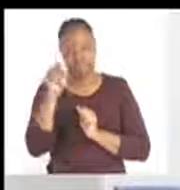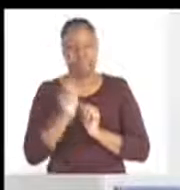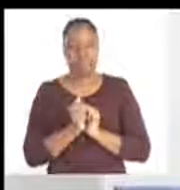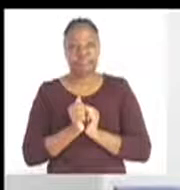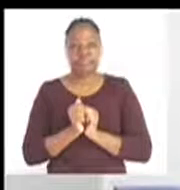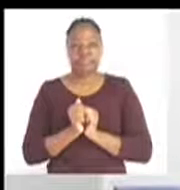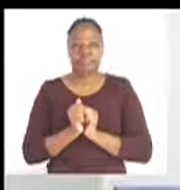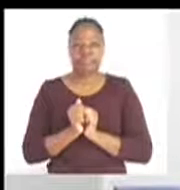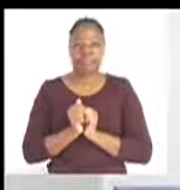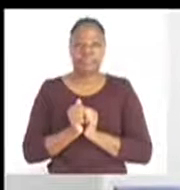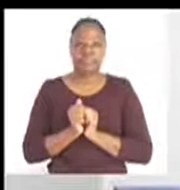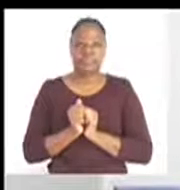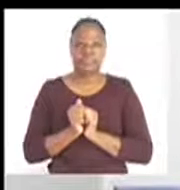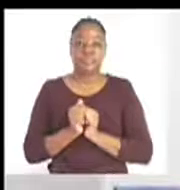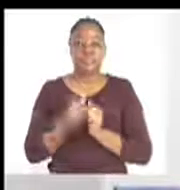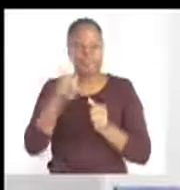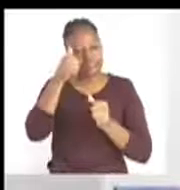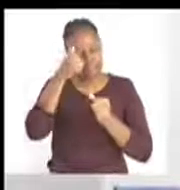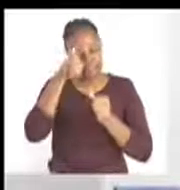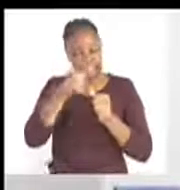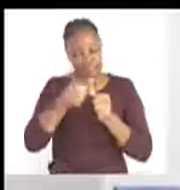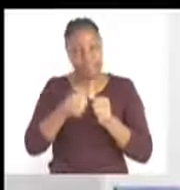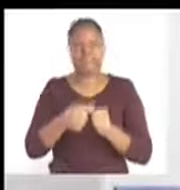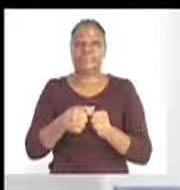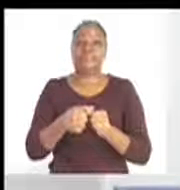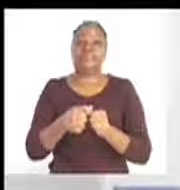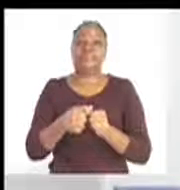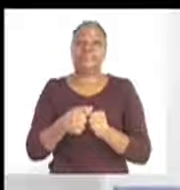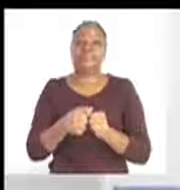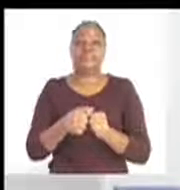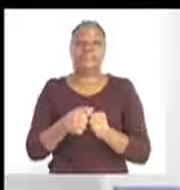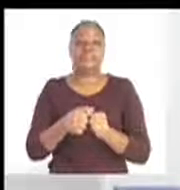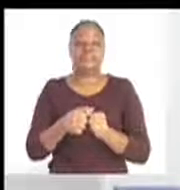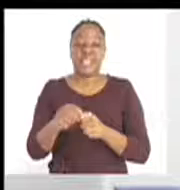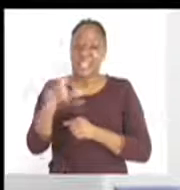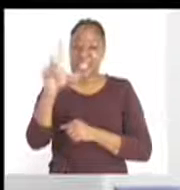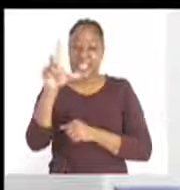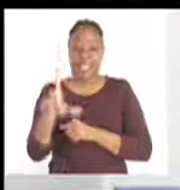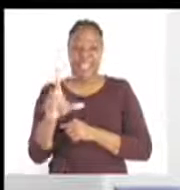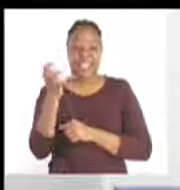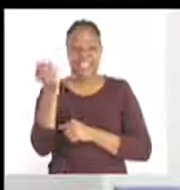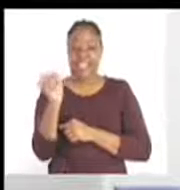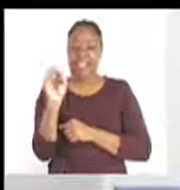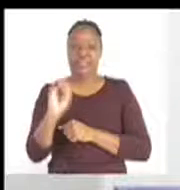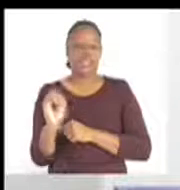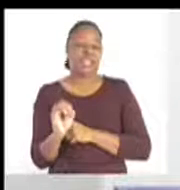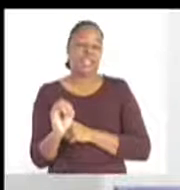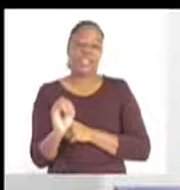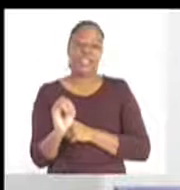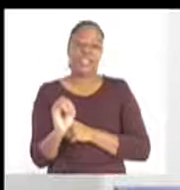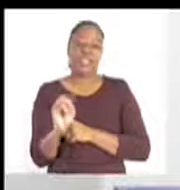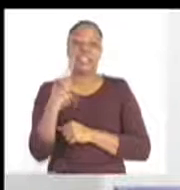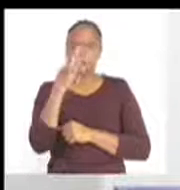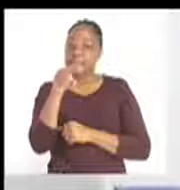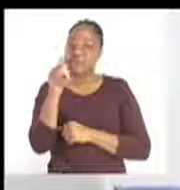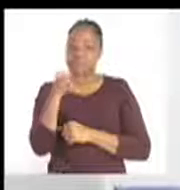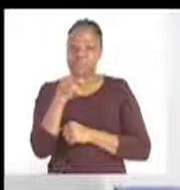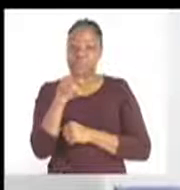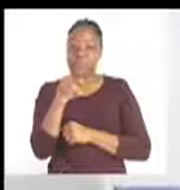10. Remember, if you don't put your L for liters or your ml